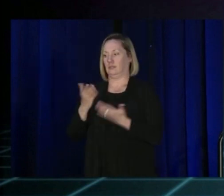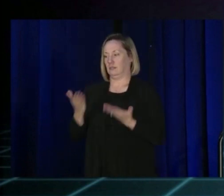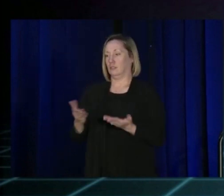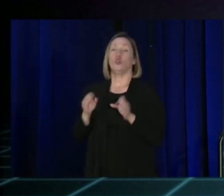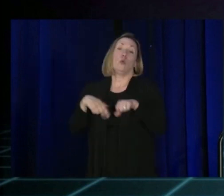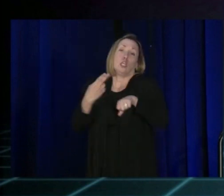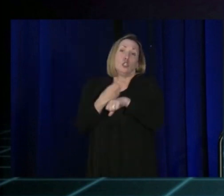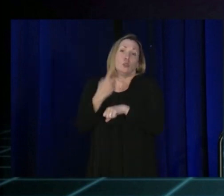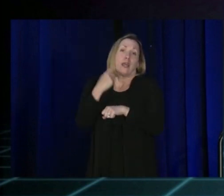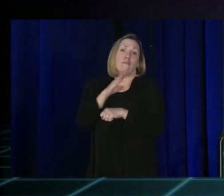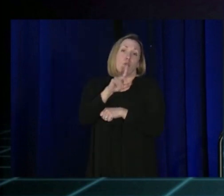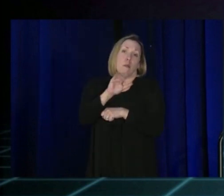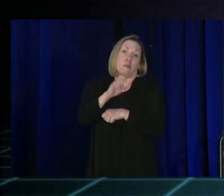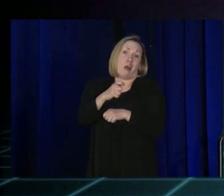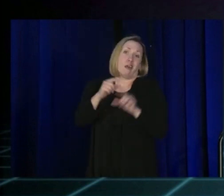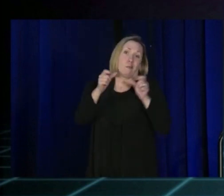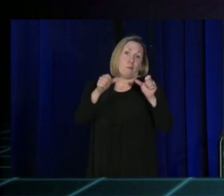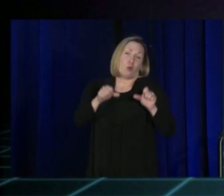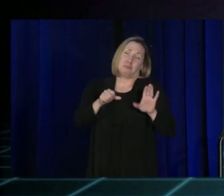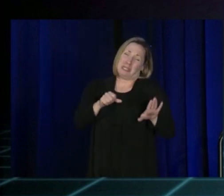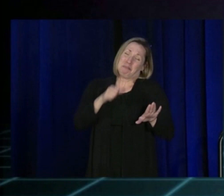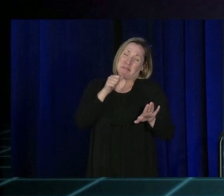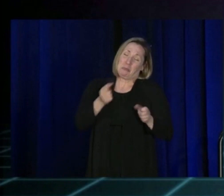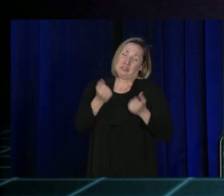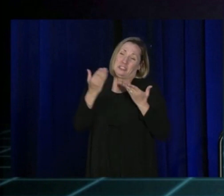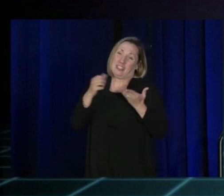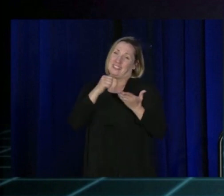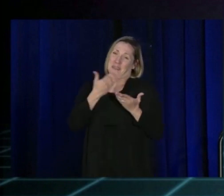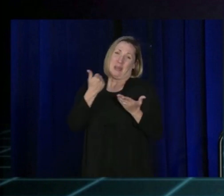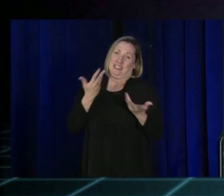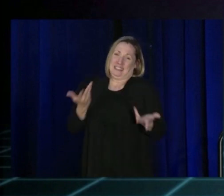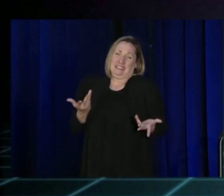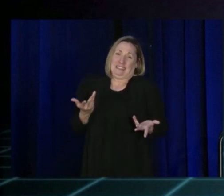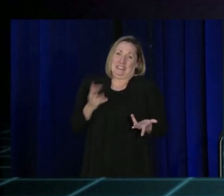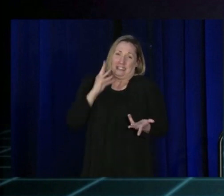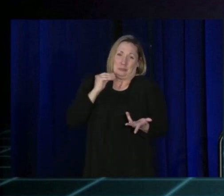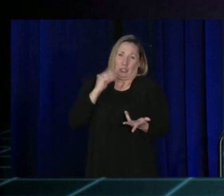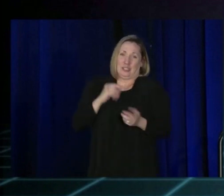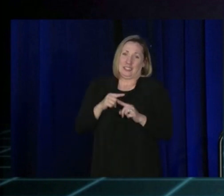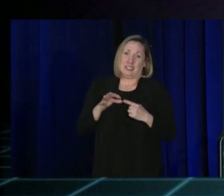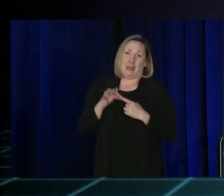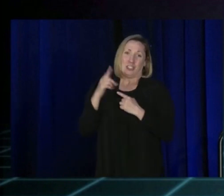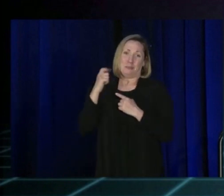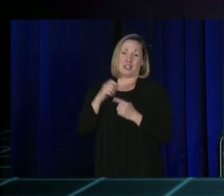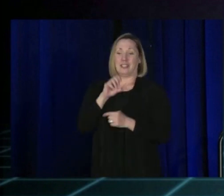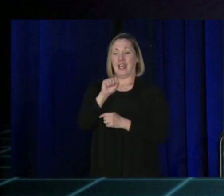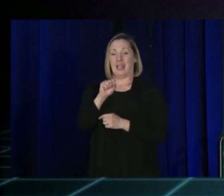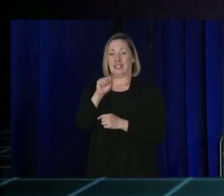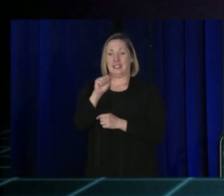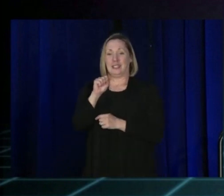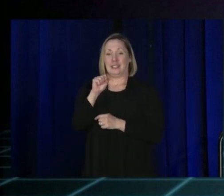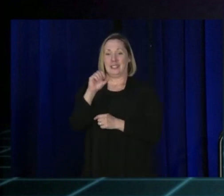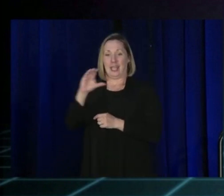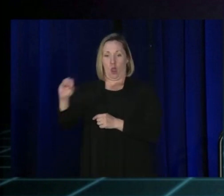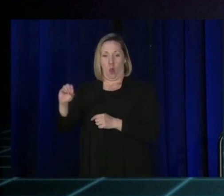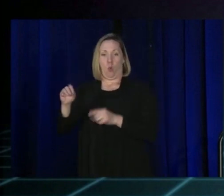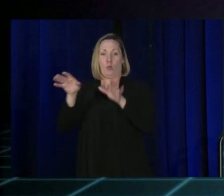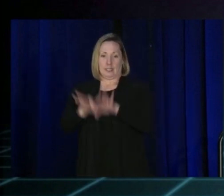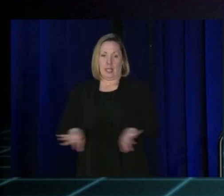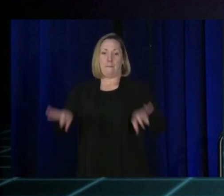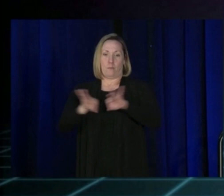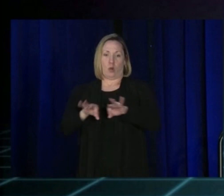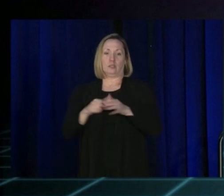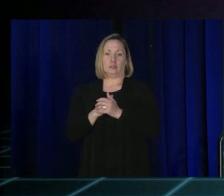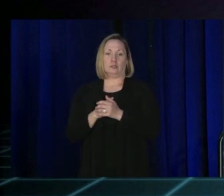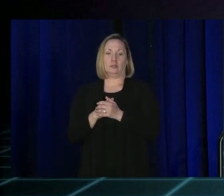blog posts, but I would suggest that it wouldn't be the best experience, especially because SEO is important. But for things